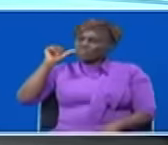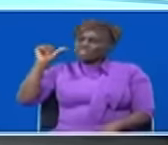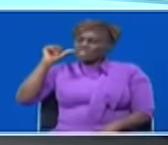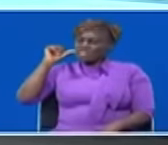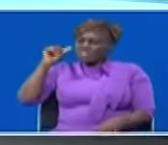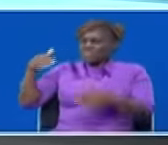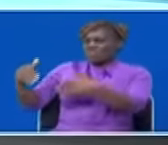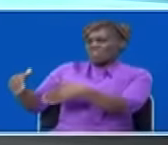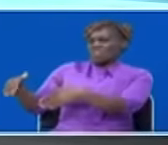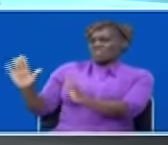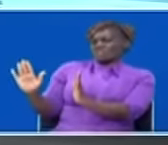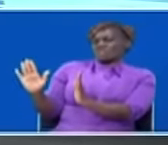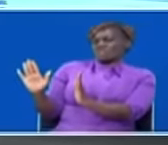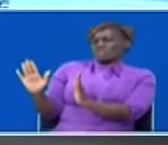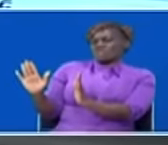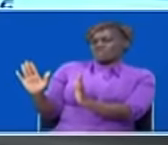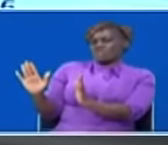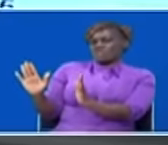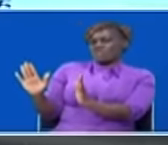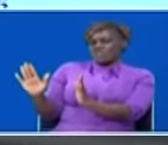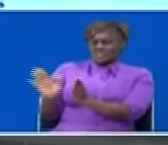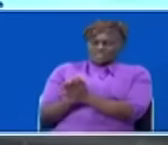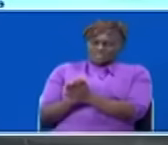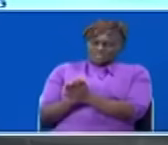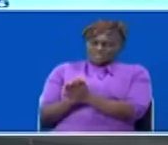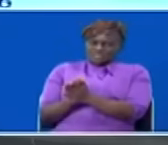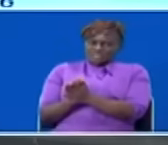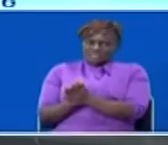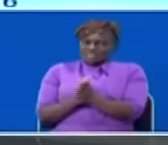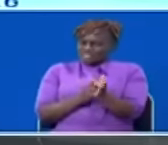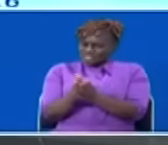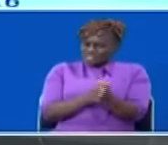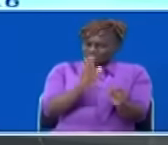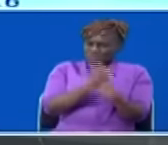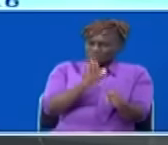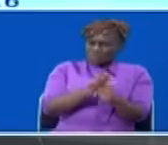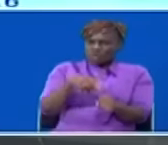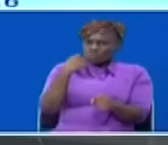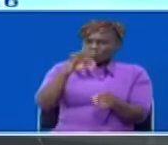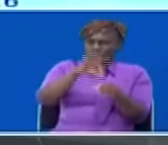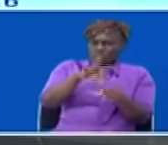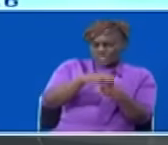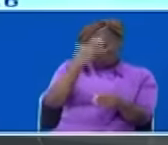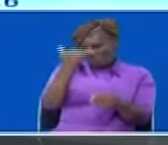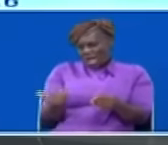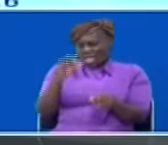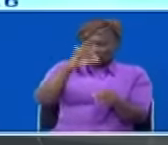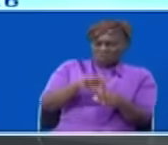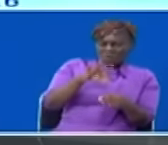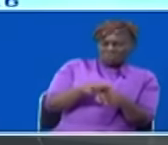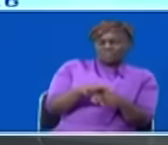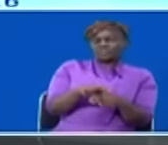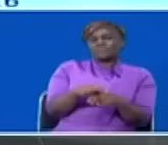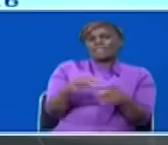voted to leave the European Union. Now, there's been a lot of interesting things about who voted what and why, Scotland and Ireland as